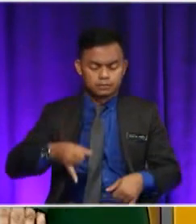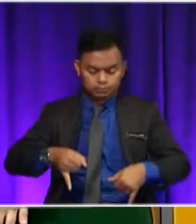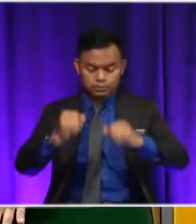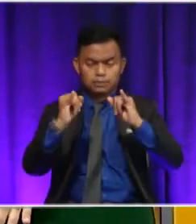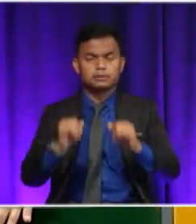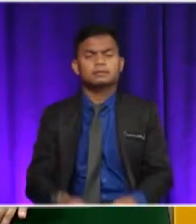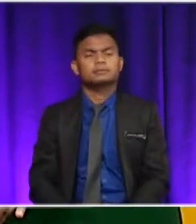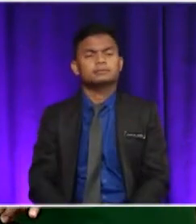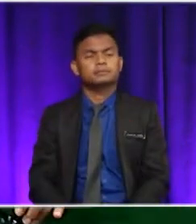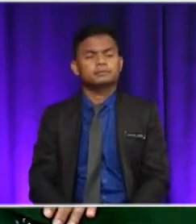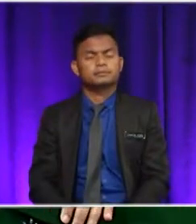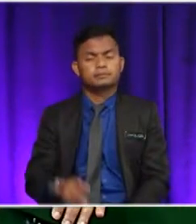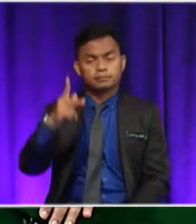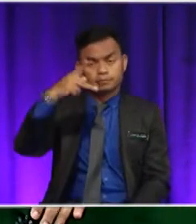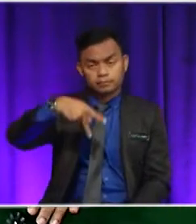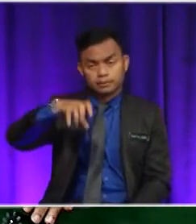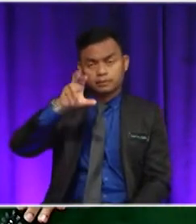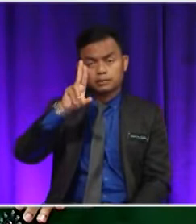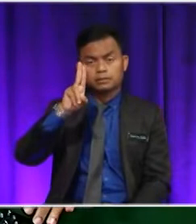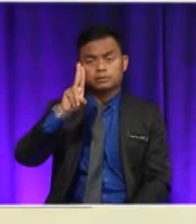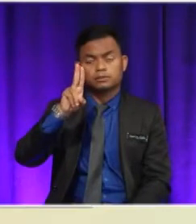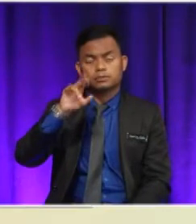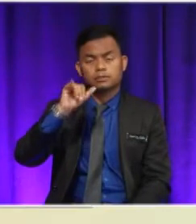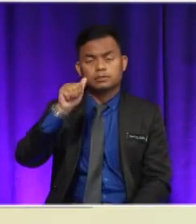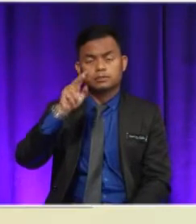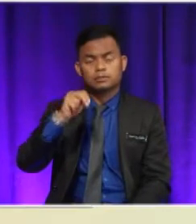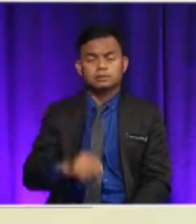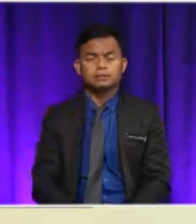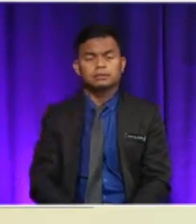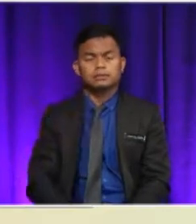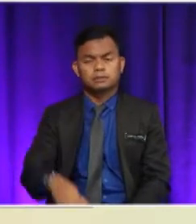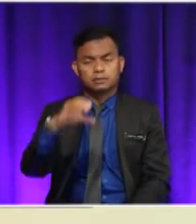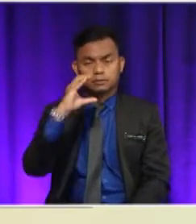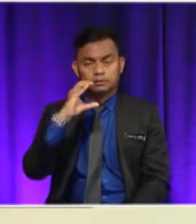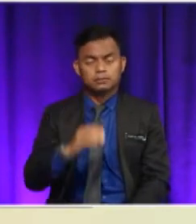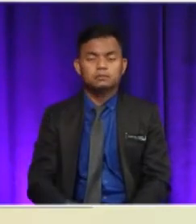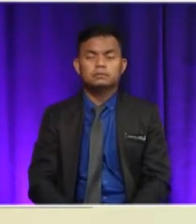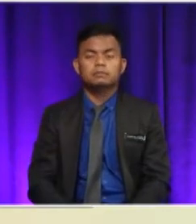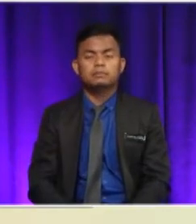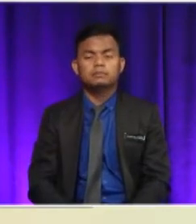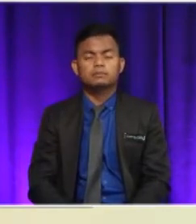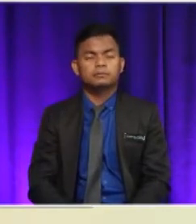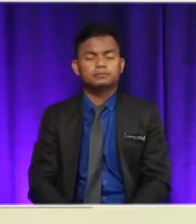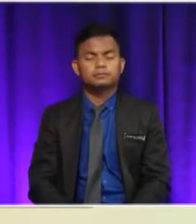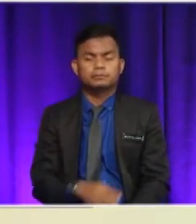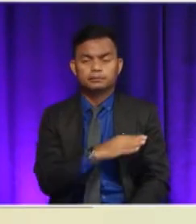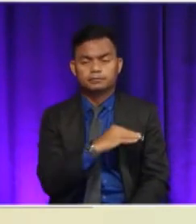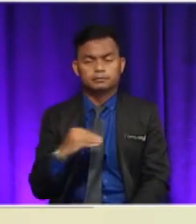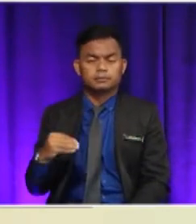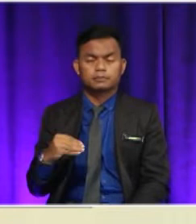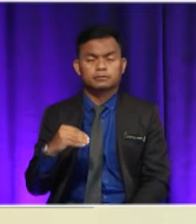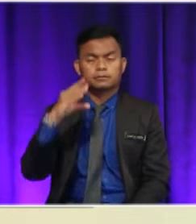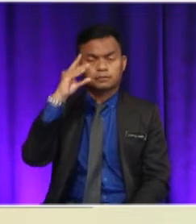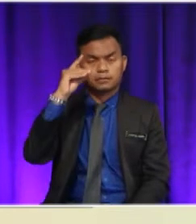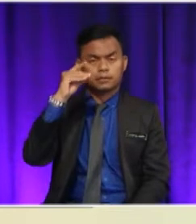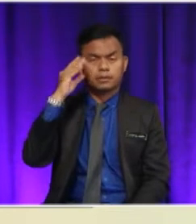B, a Peruvian was with him for most of his journey. C, the batteries he had to carry weighed 40 kg. And